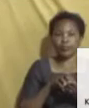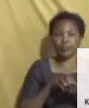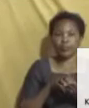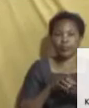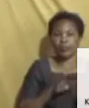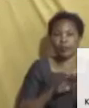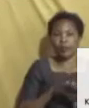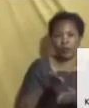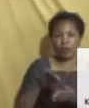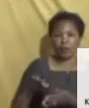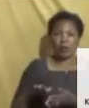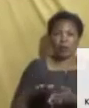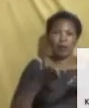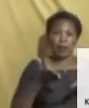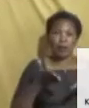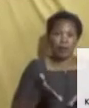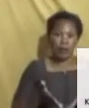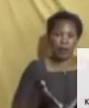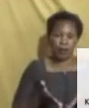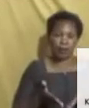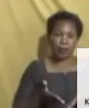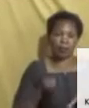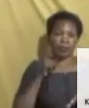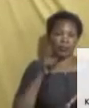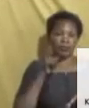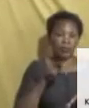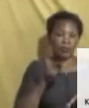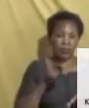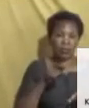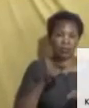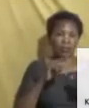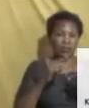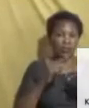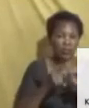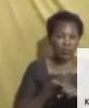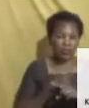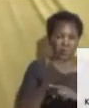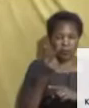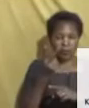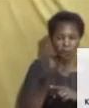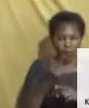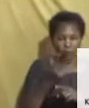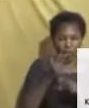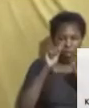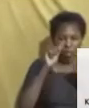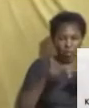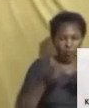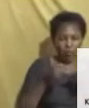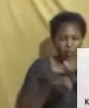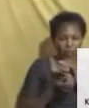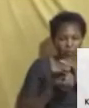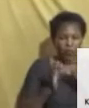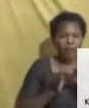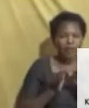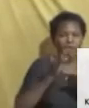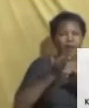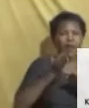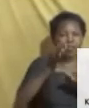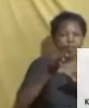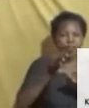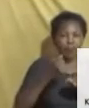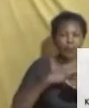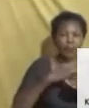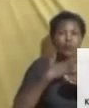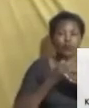Now, that dichotomy has been expounded further, and I will refer you to what